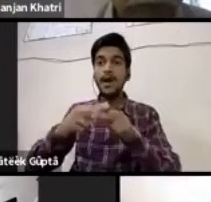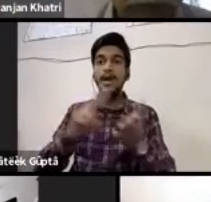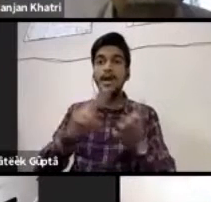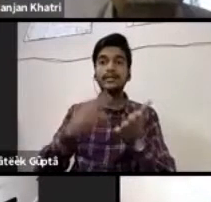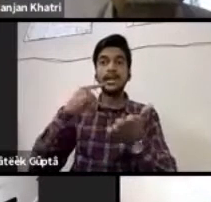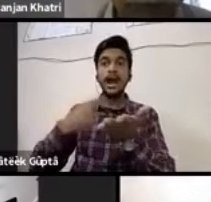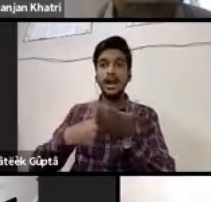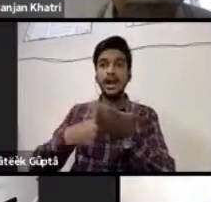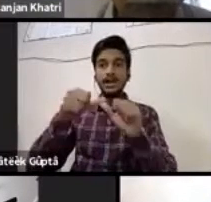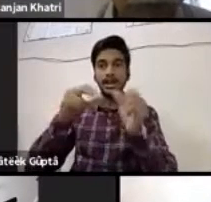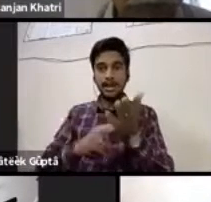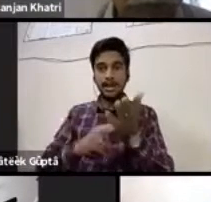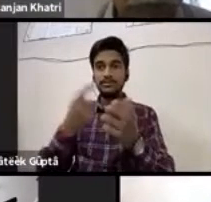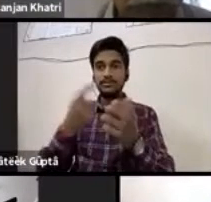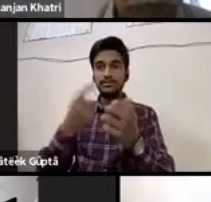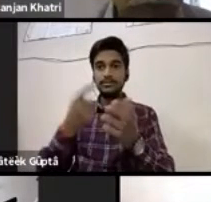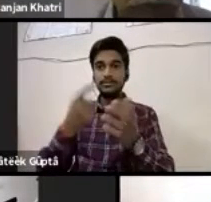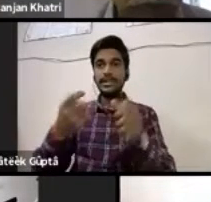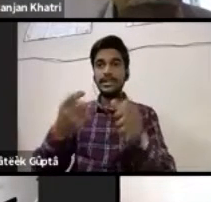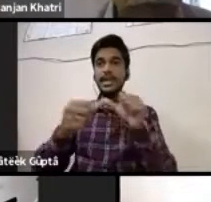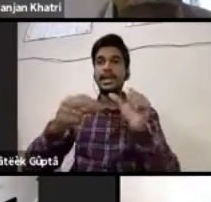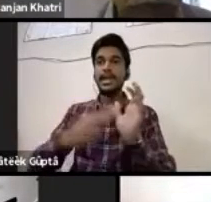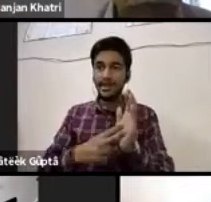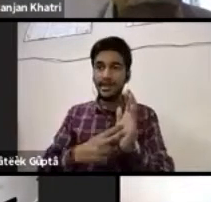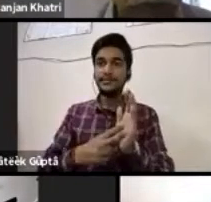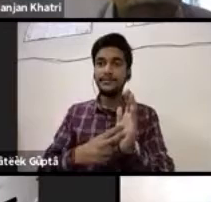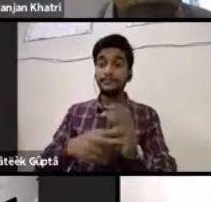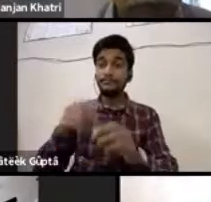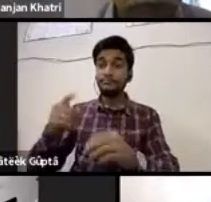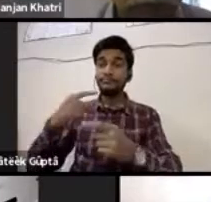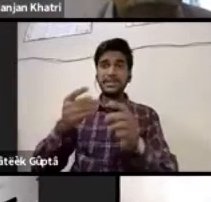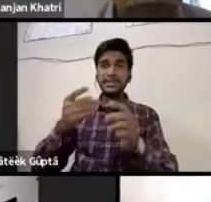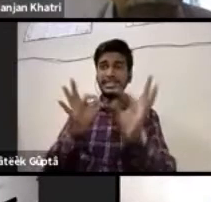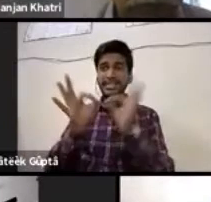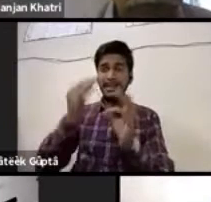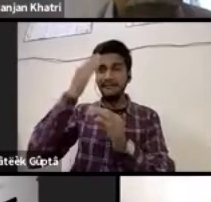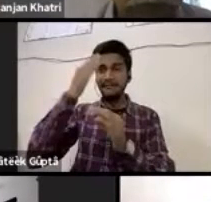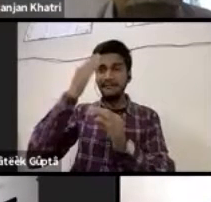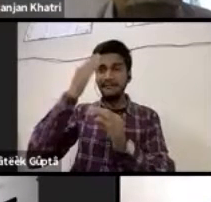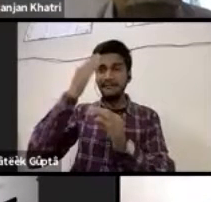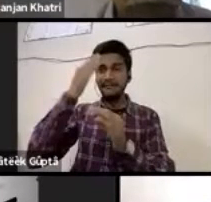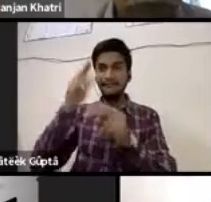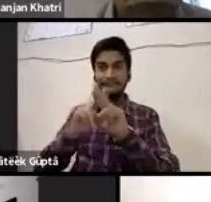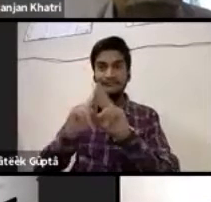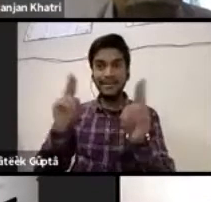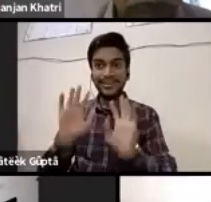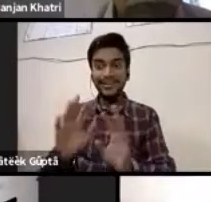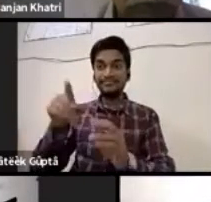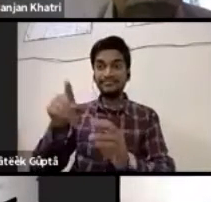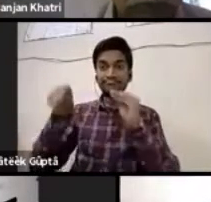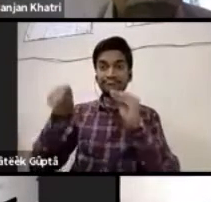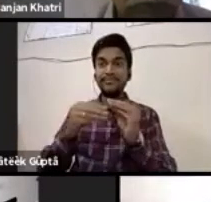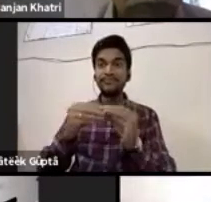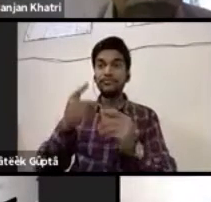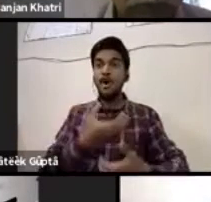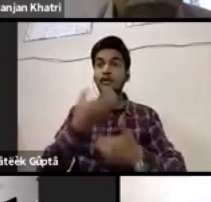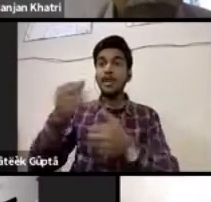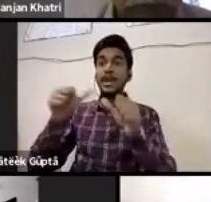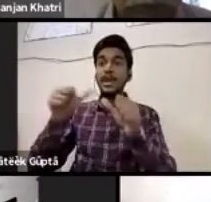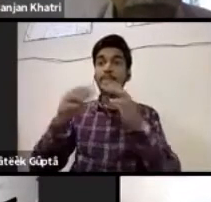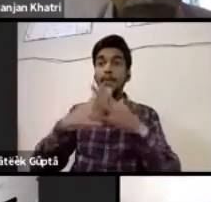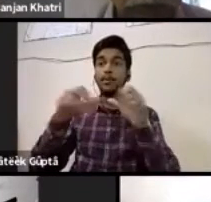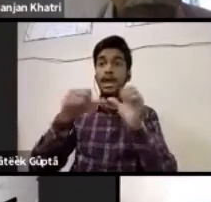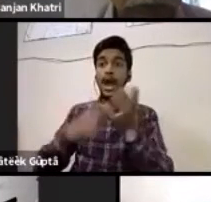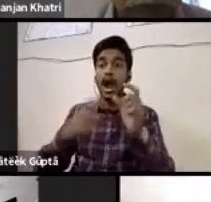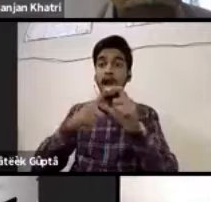ecology activist and designer. And he is a person who has been awarded by NCPEDP in 2006